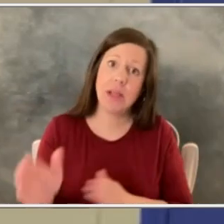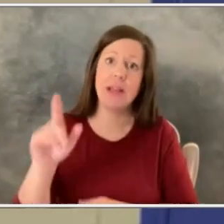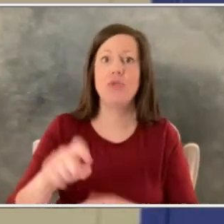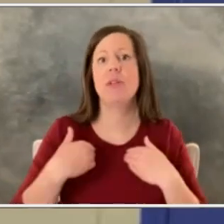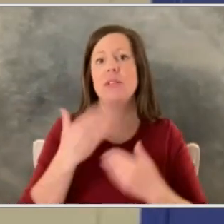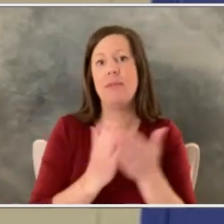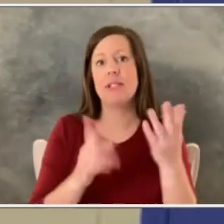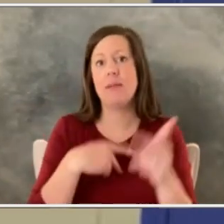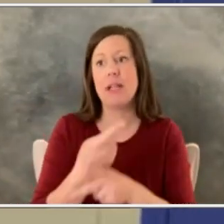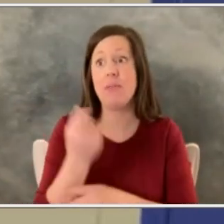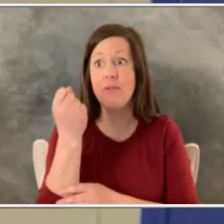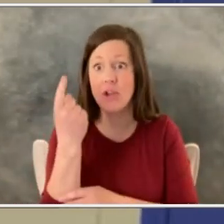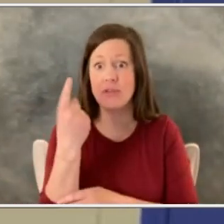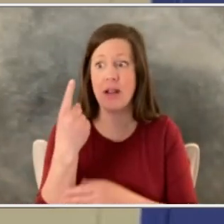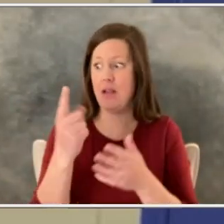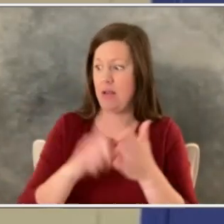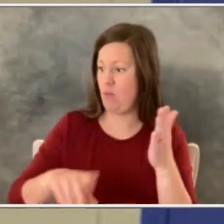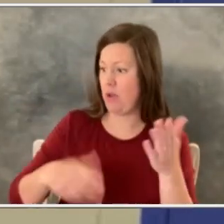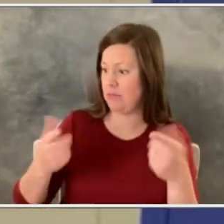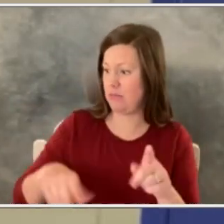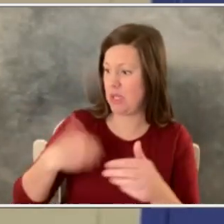of understanding what's next.